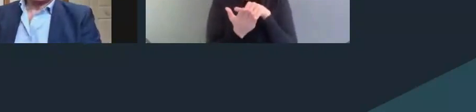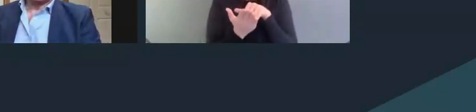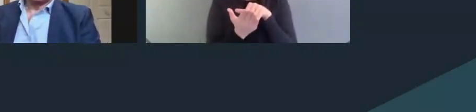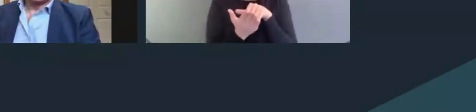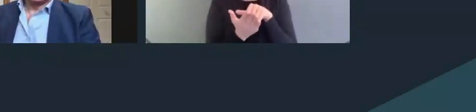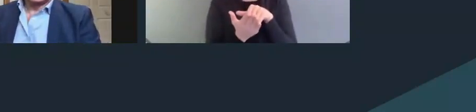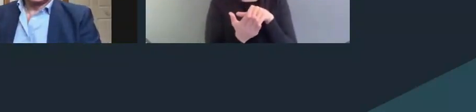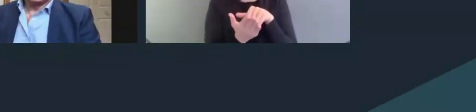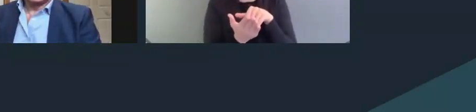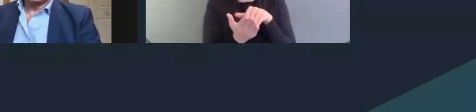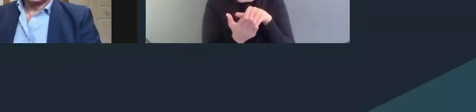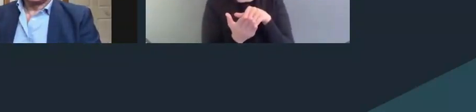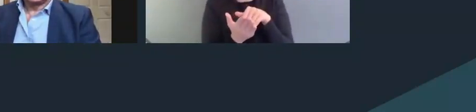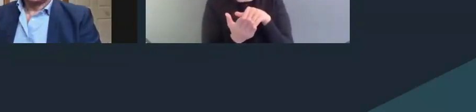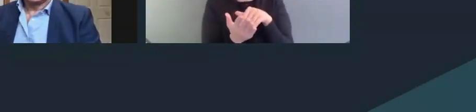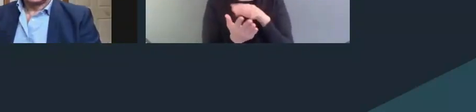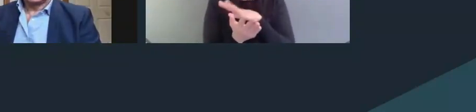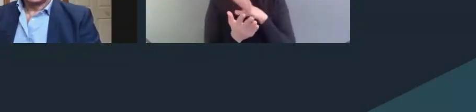TUSAALANGA,